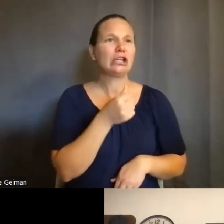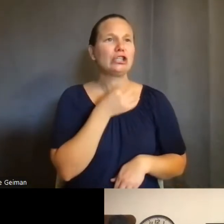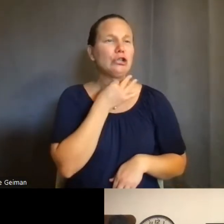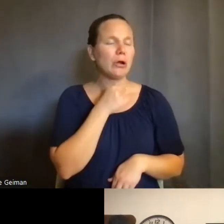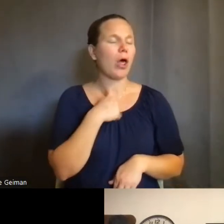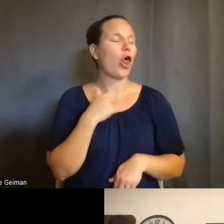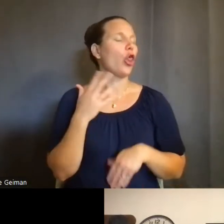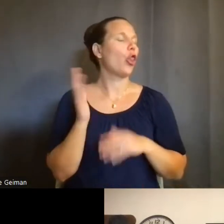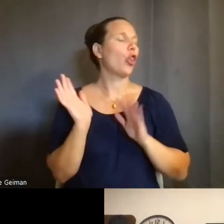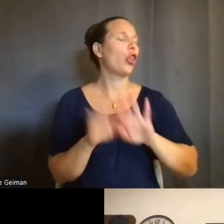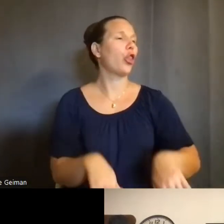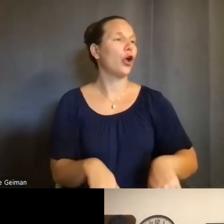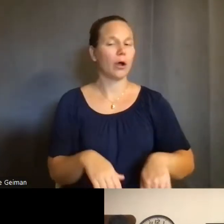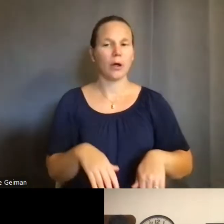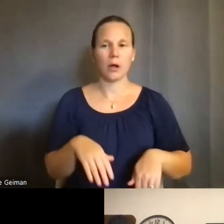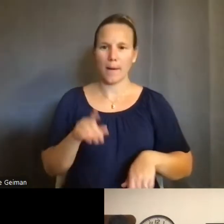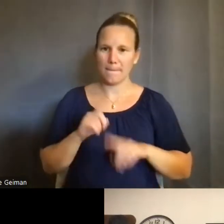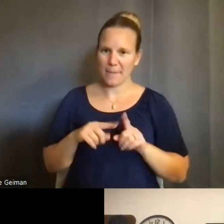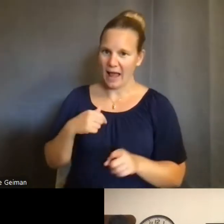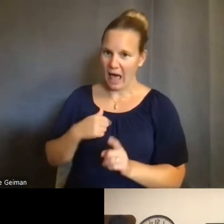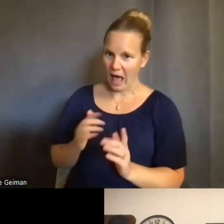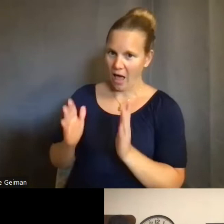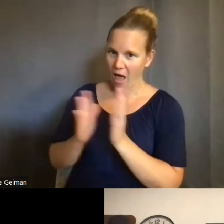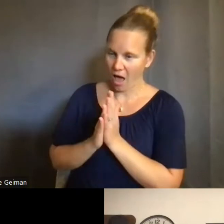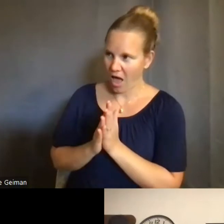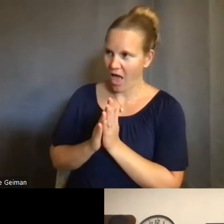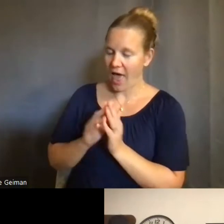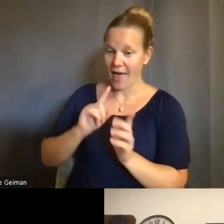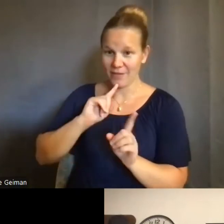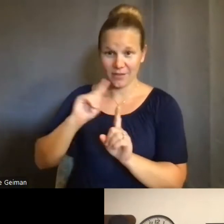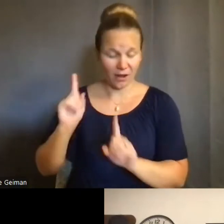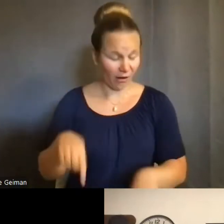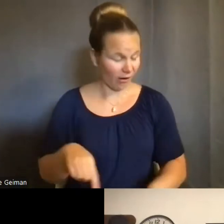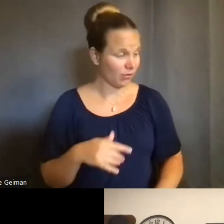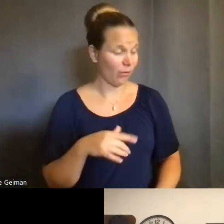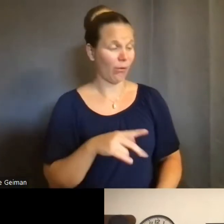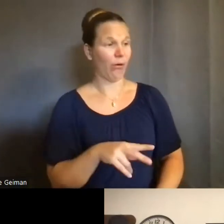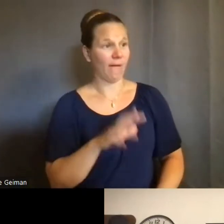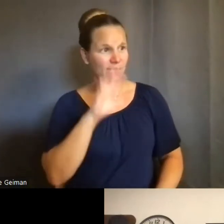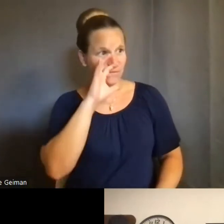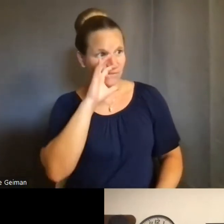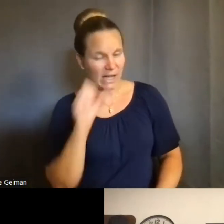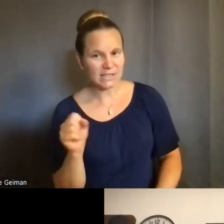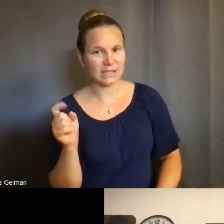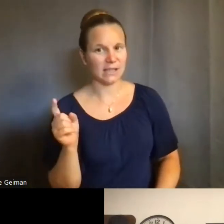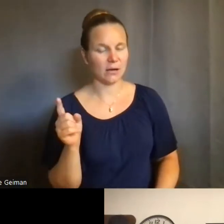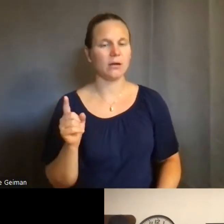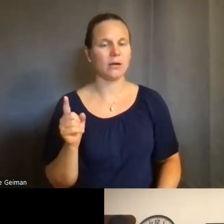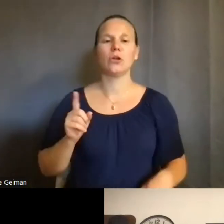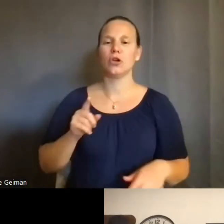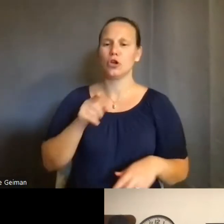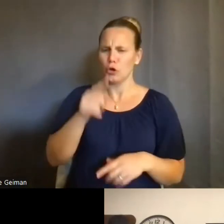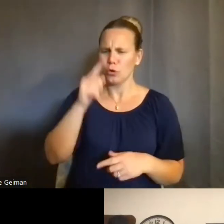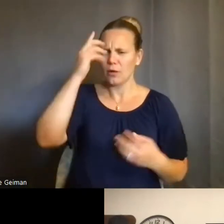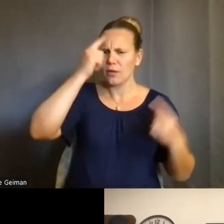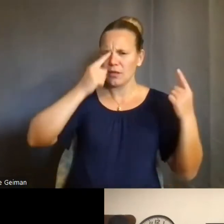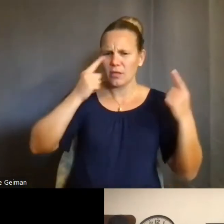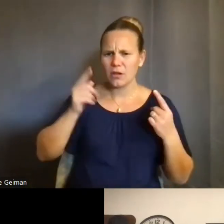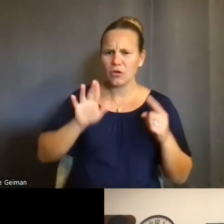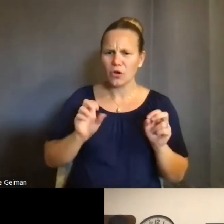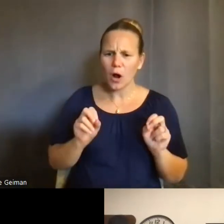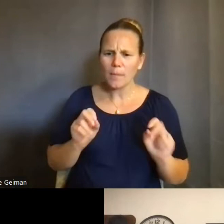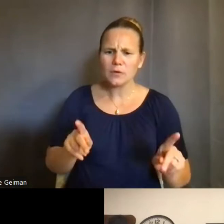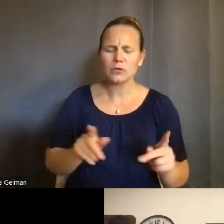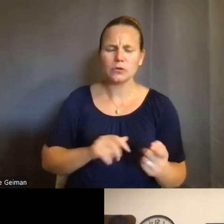the question, and it led to this fascinating answer. So I want you to think, as you're going after your own opportunities, you're meeting